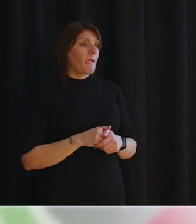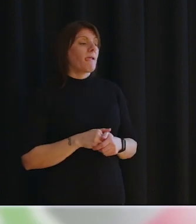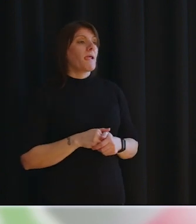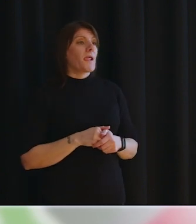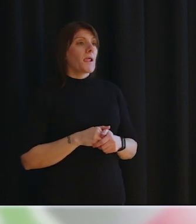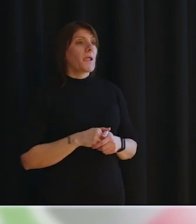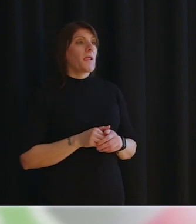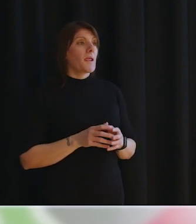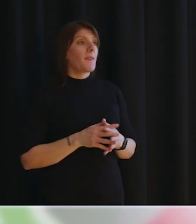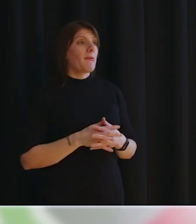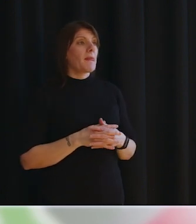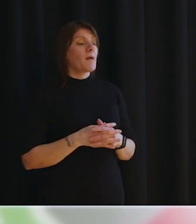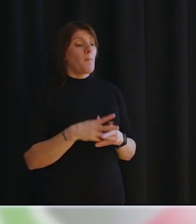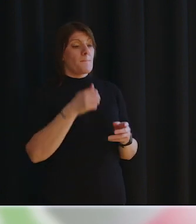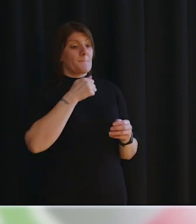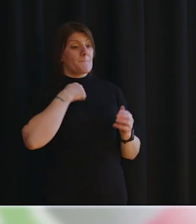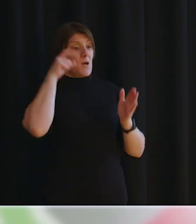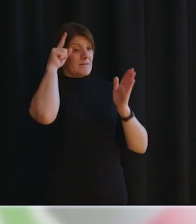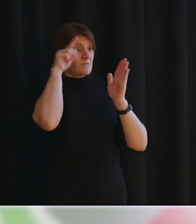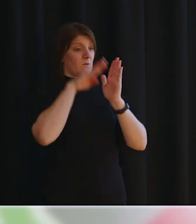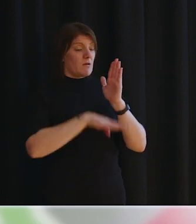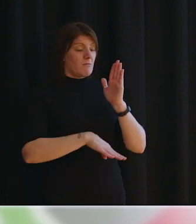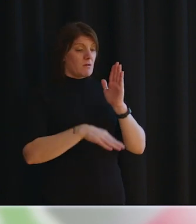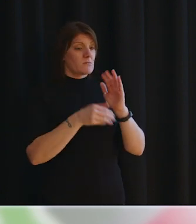mean, within my experience,